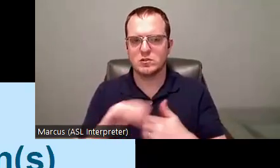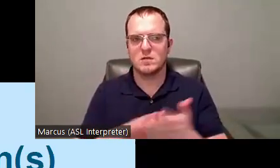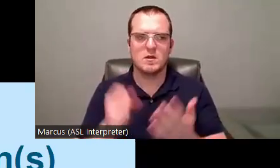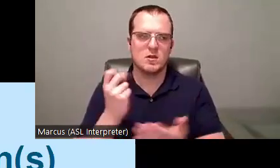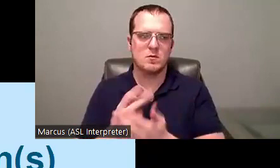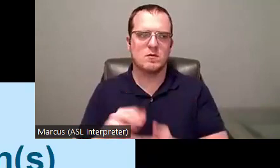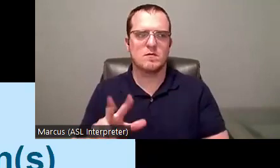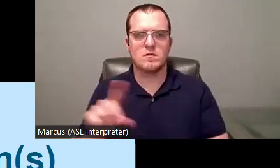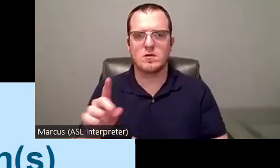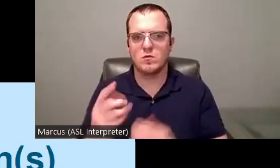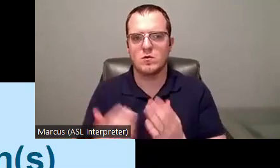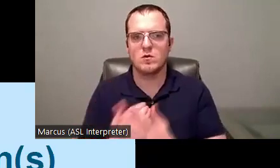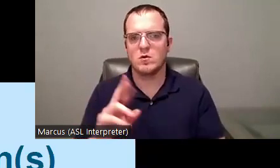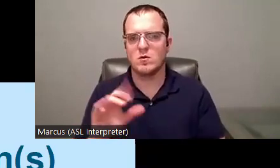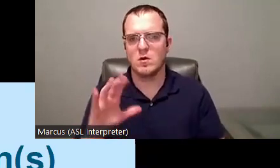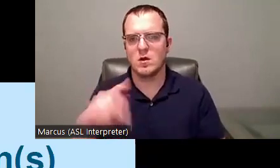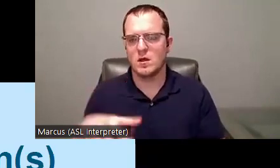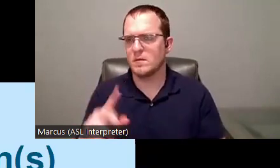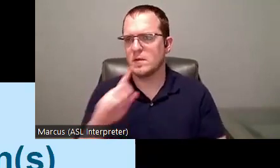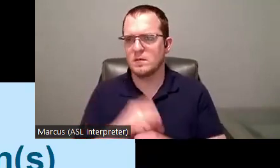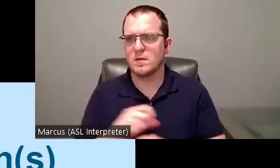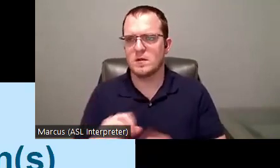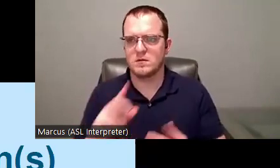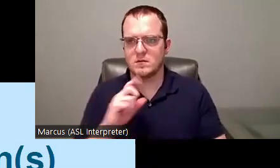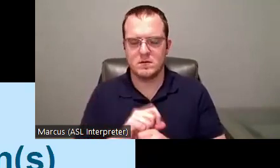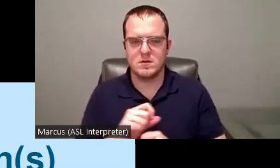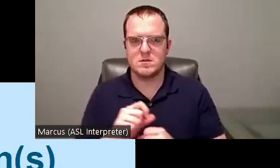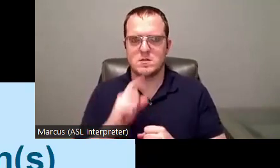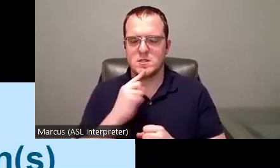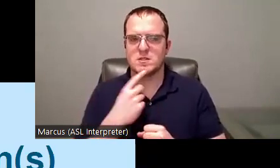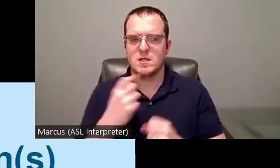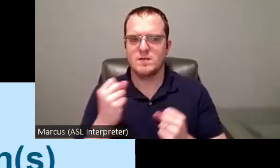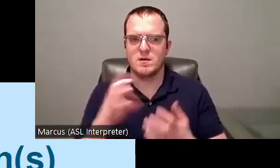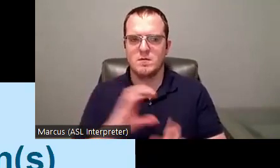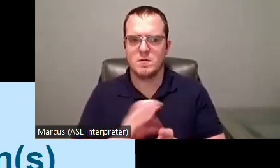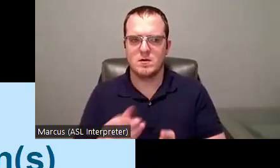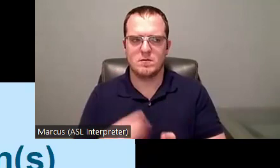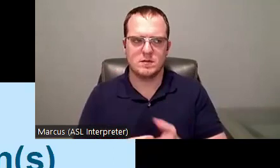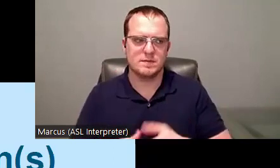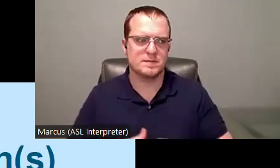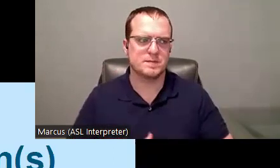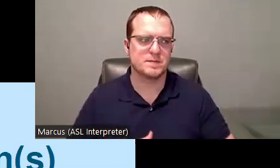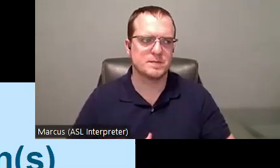31 new RCAPs, that's $86.4 million. Significant. Yeah.